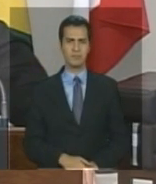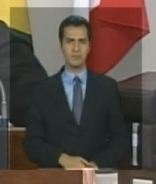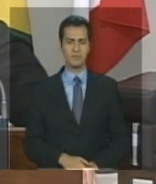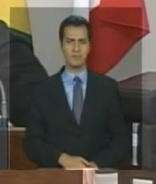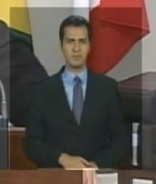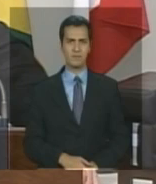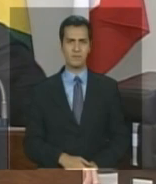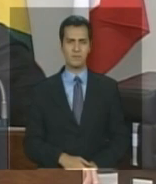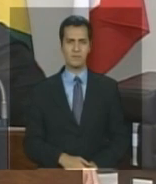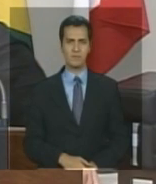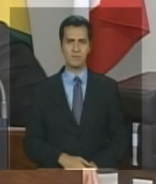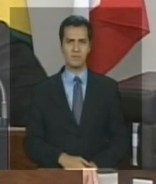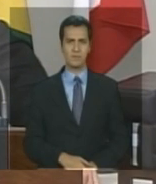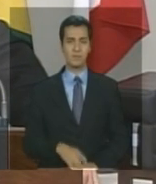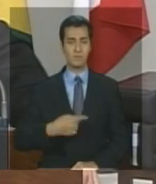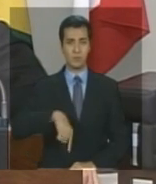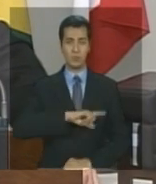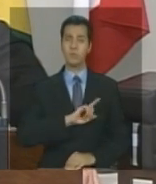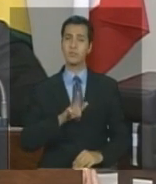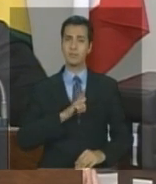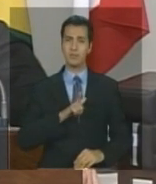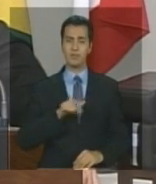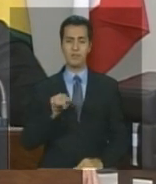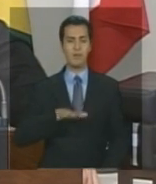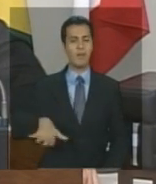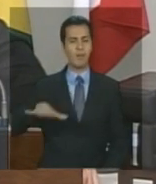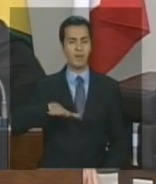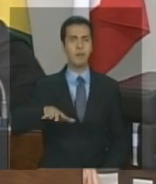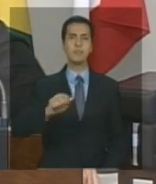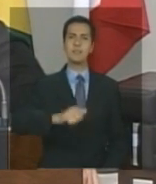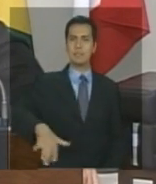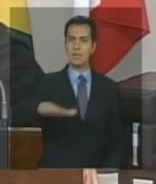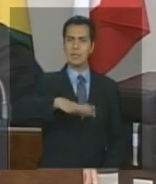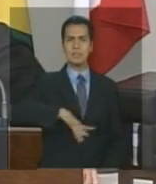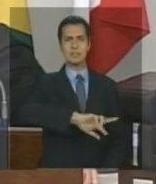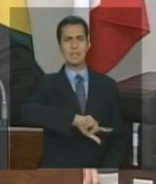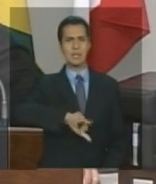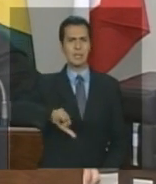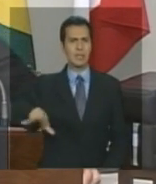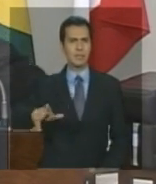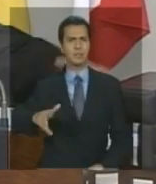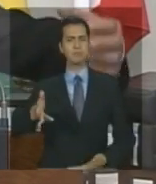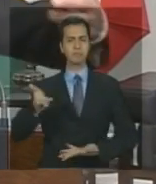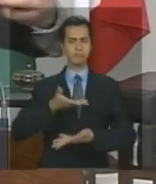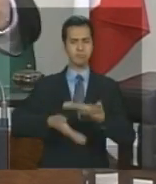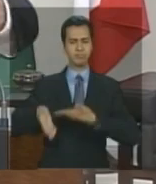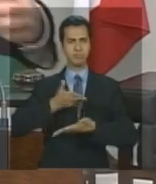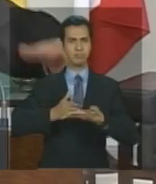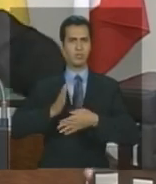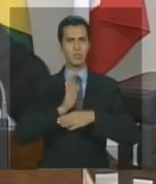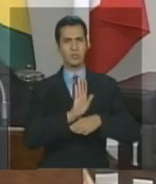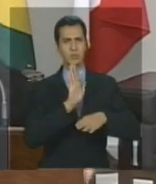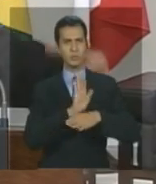two countries. Nós temos tantas áreas de colaboração entre os nossos dois países. And as we